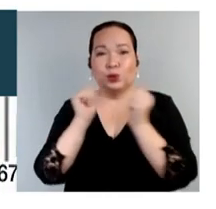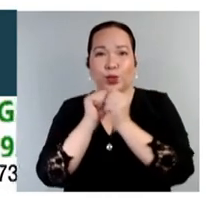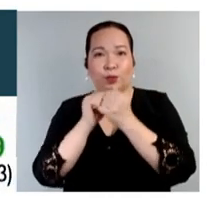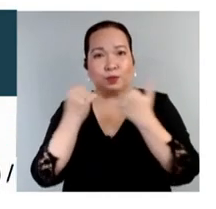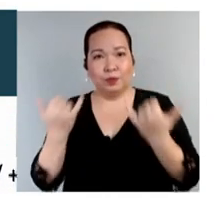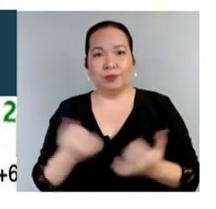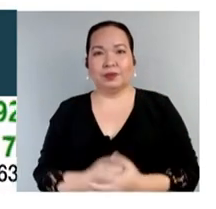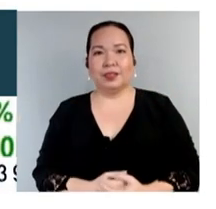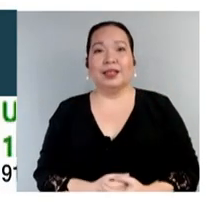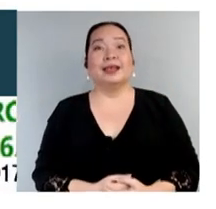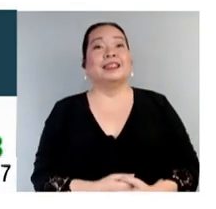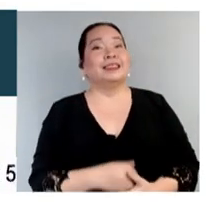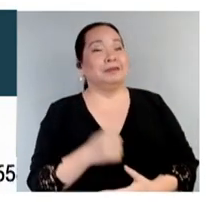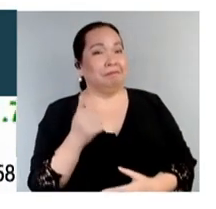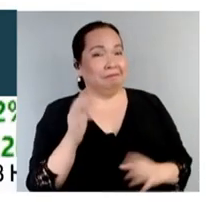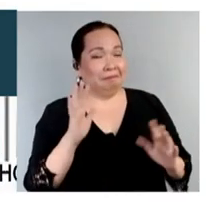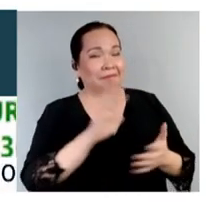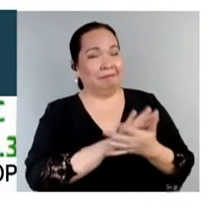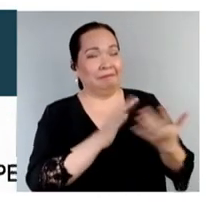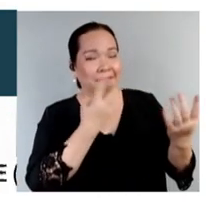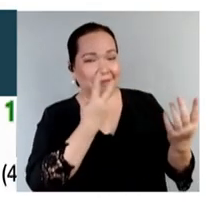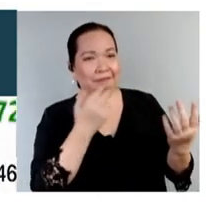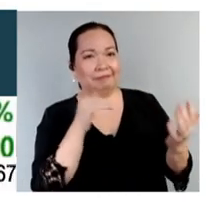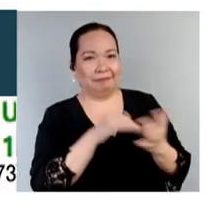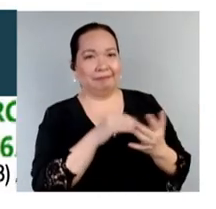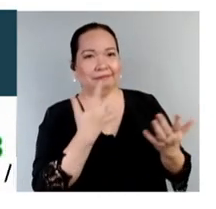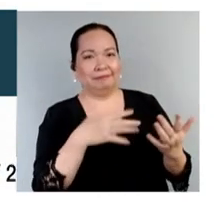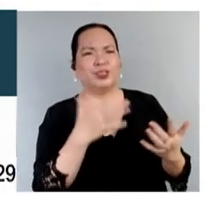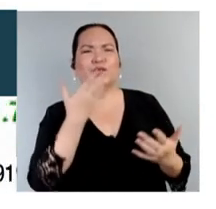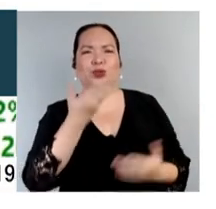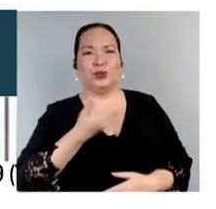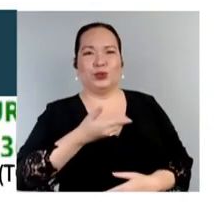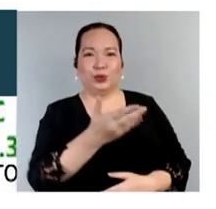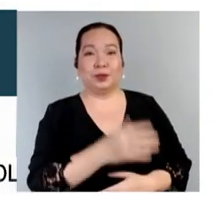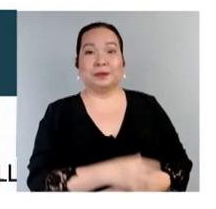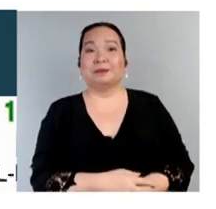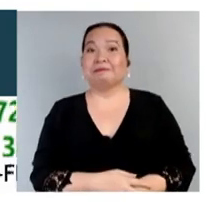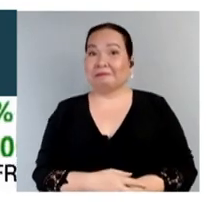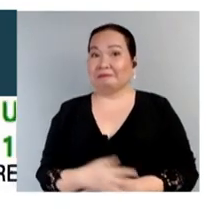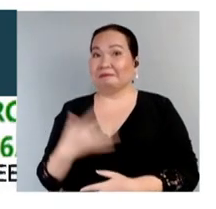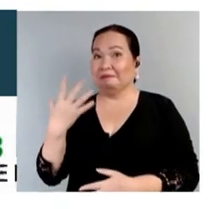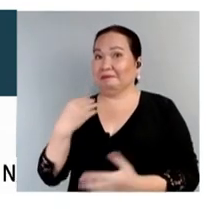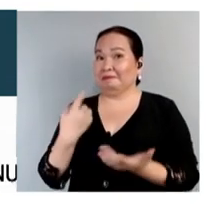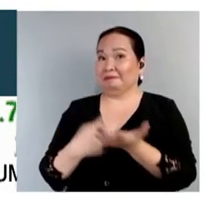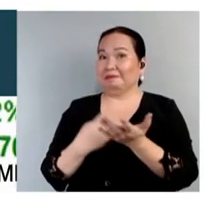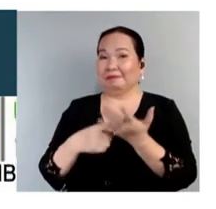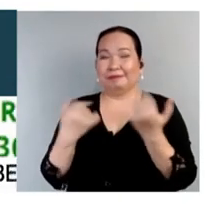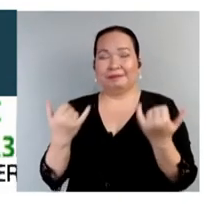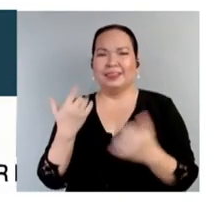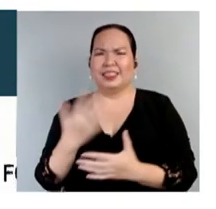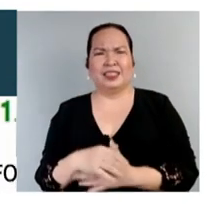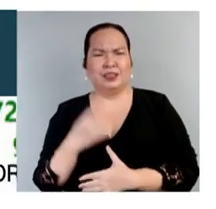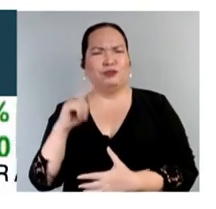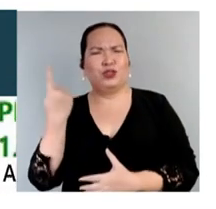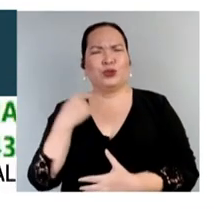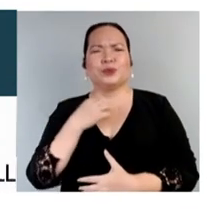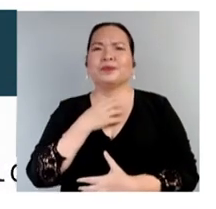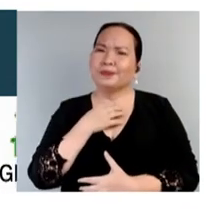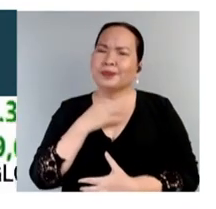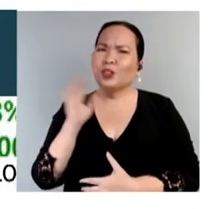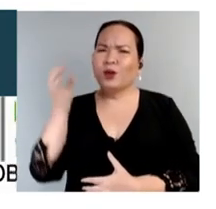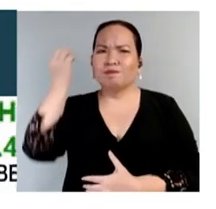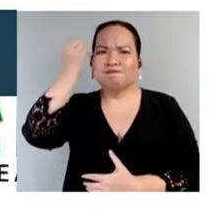Nice to see you again, Casey, and thanks for having me. Very interesting discussion we're going to have right now. First off, I want to get your